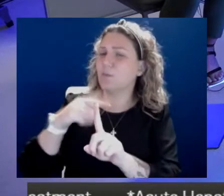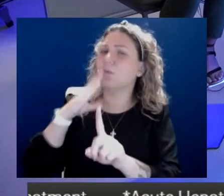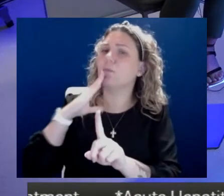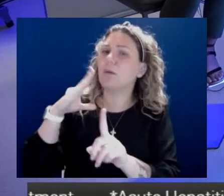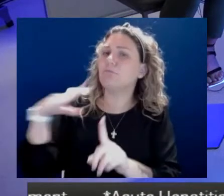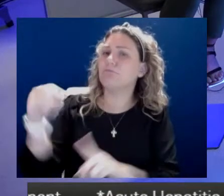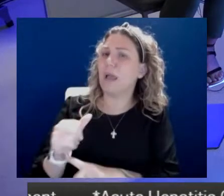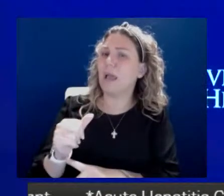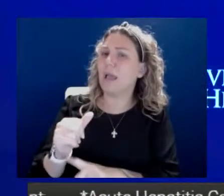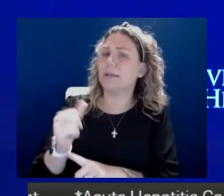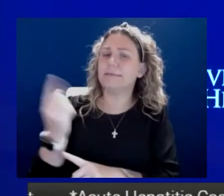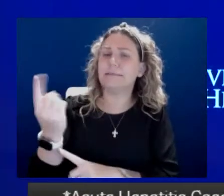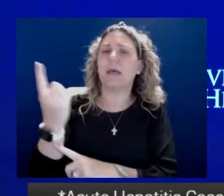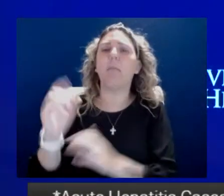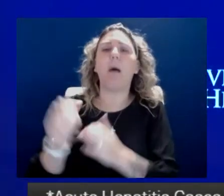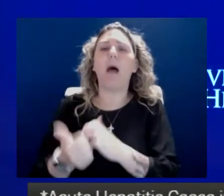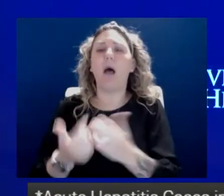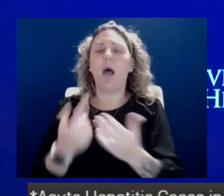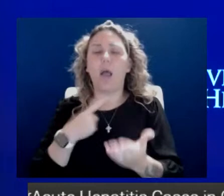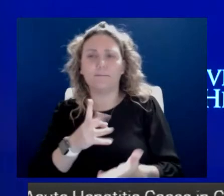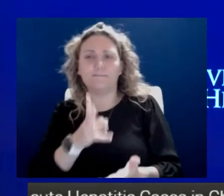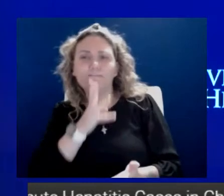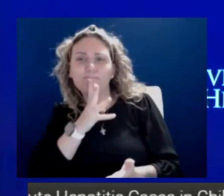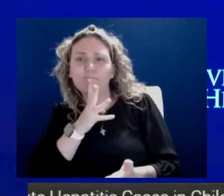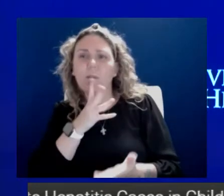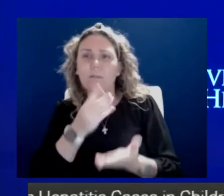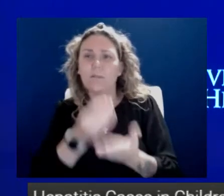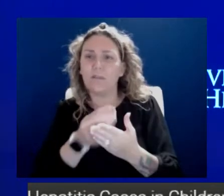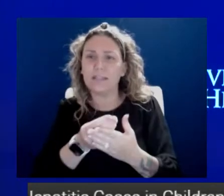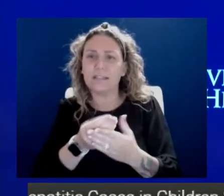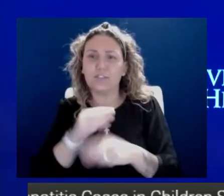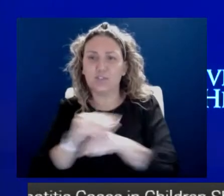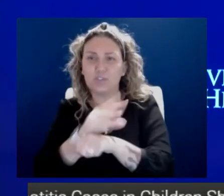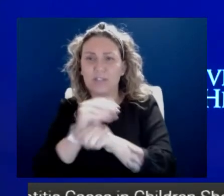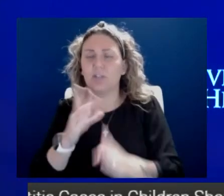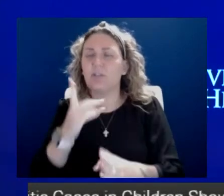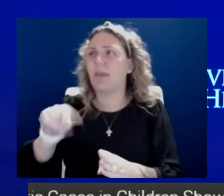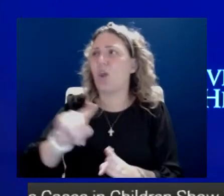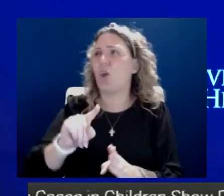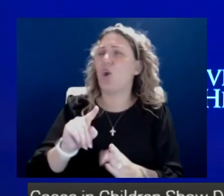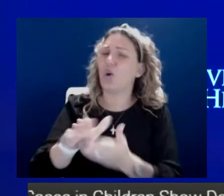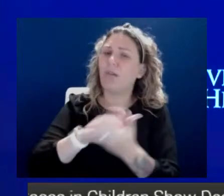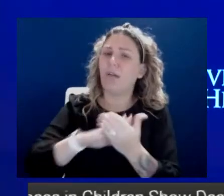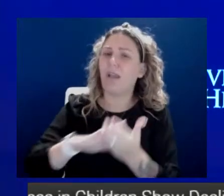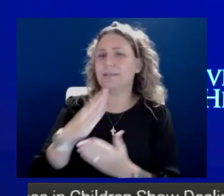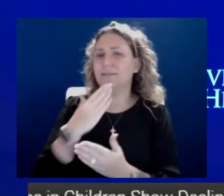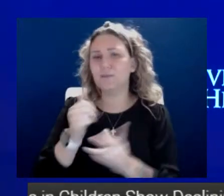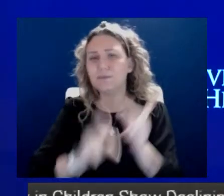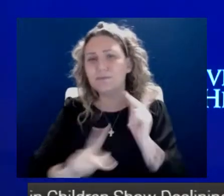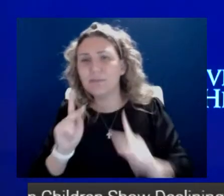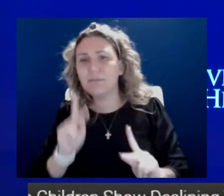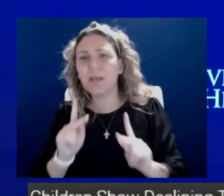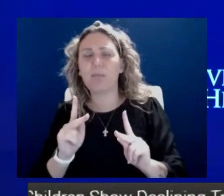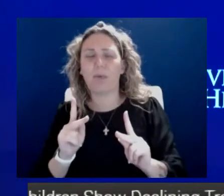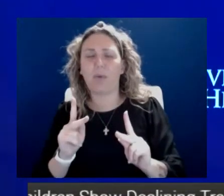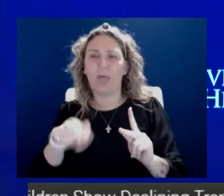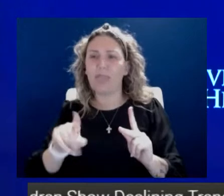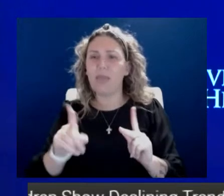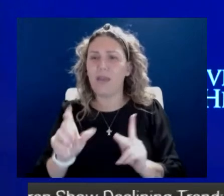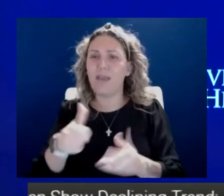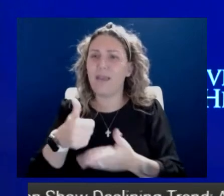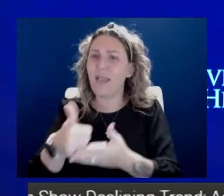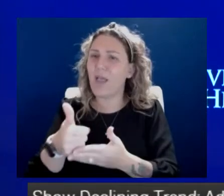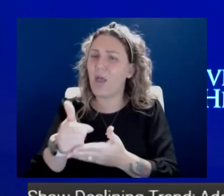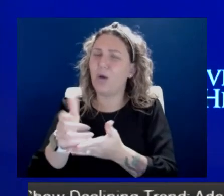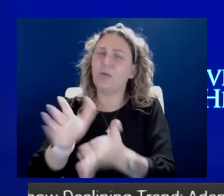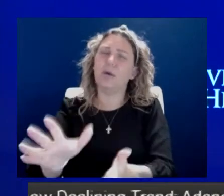I've spoken with our financial counselors here and planners at the organization. They are kind and sweet people, and they help in the nicest way.